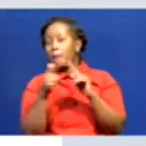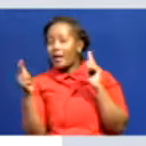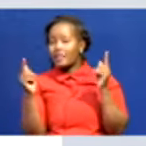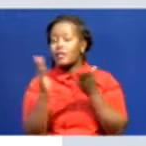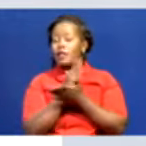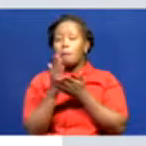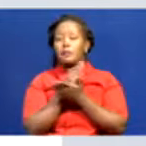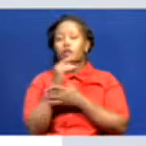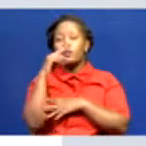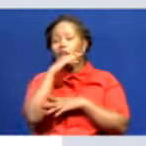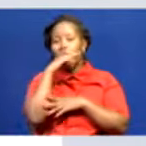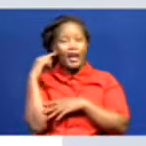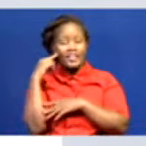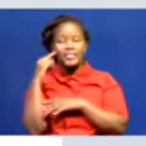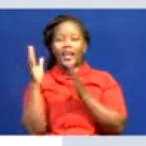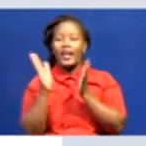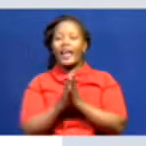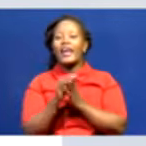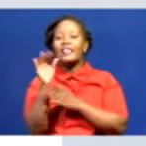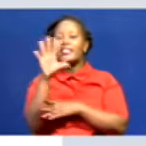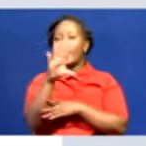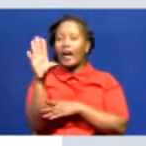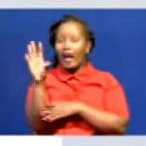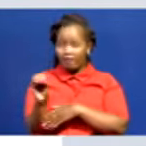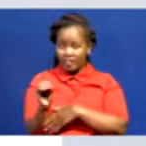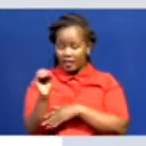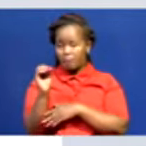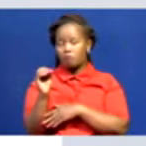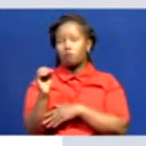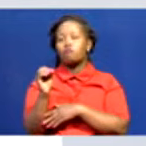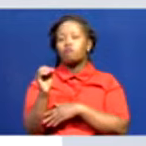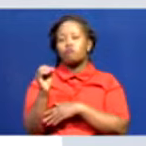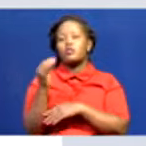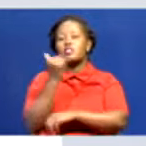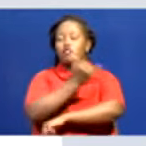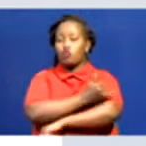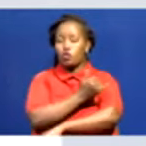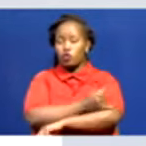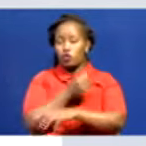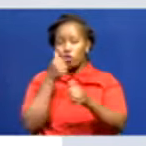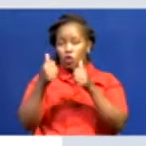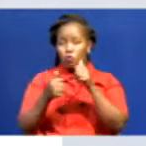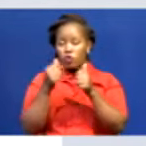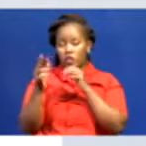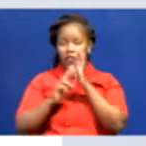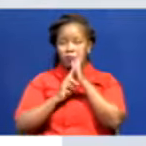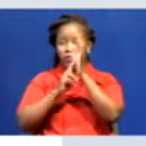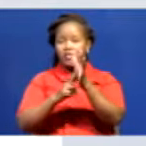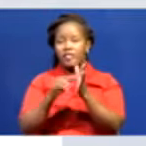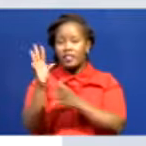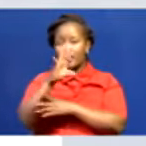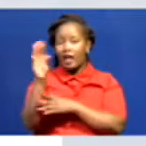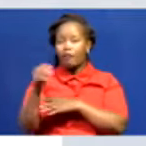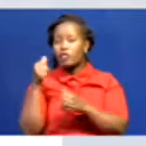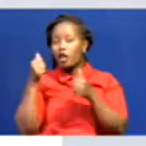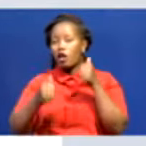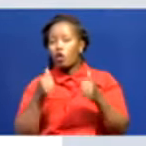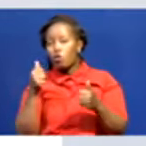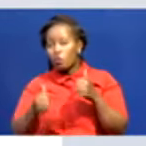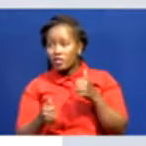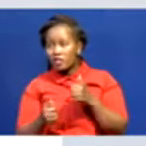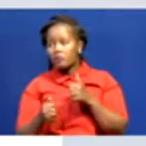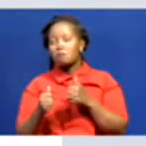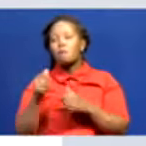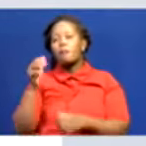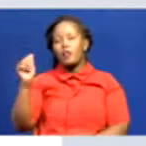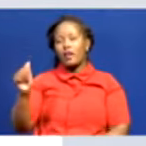Africa, and the organ, therefore, that represents Africa, according to that decision of the Assembly, is the Africa Union. So he'll be